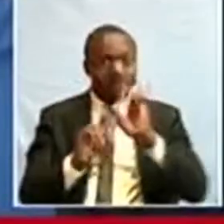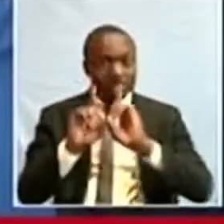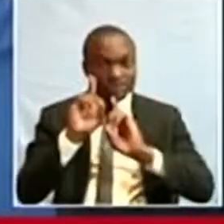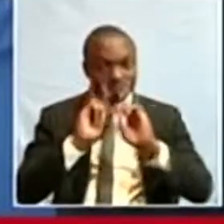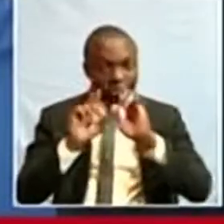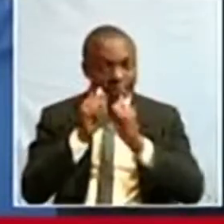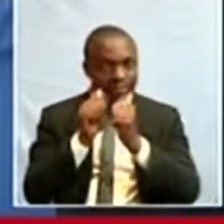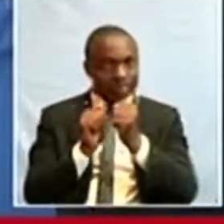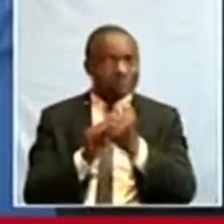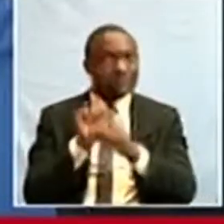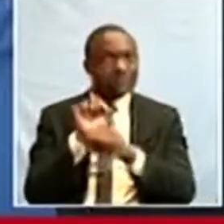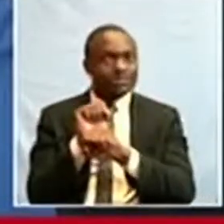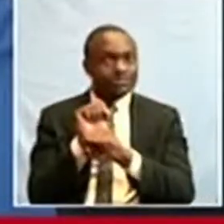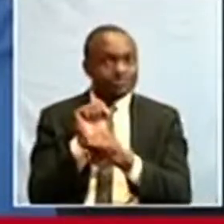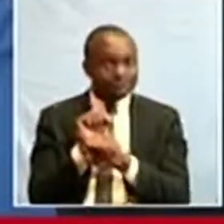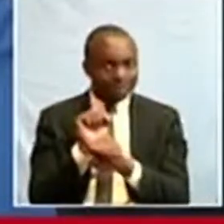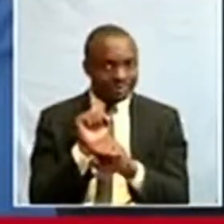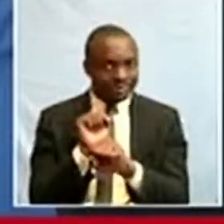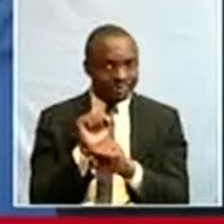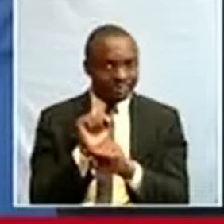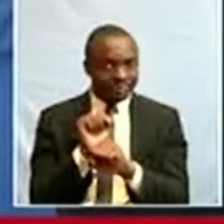the operationalization of